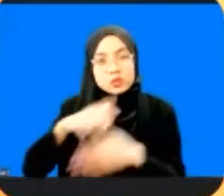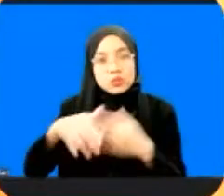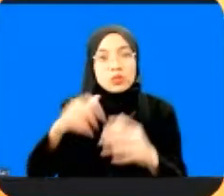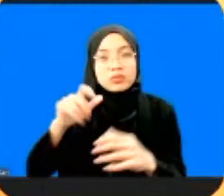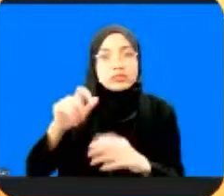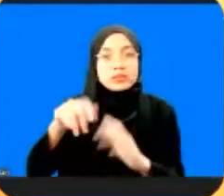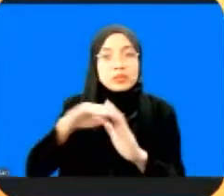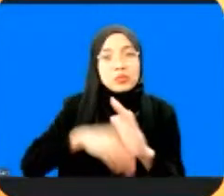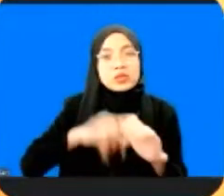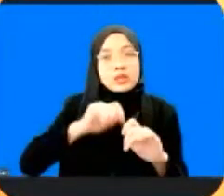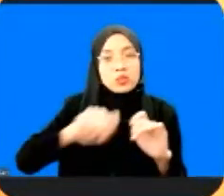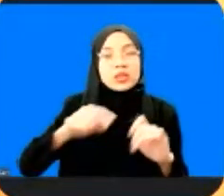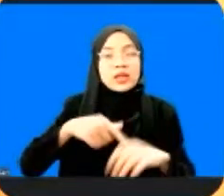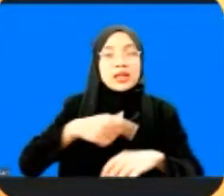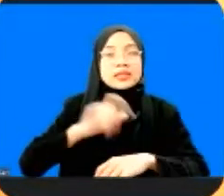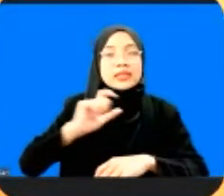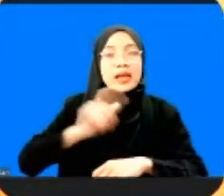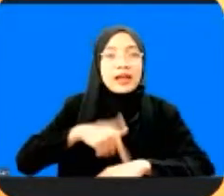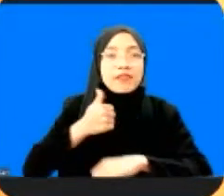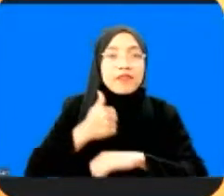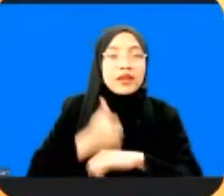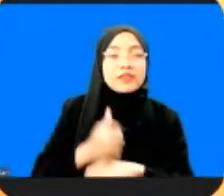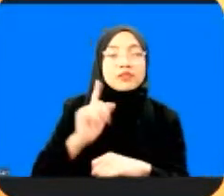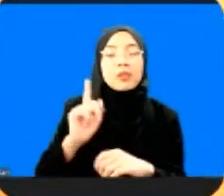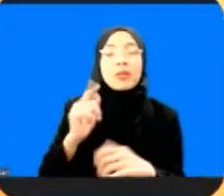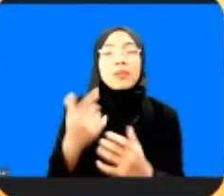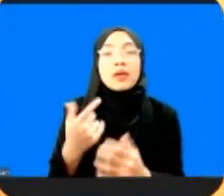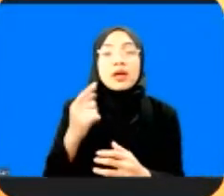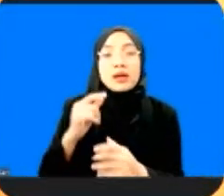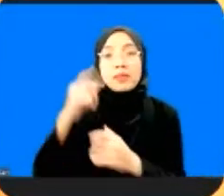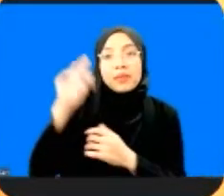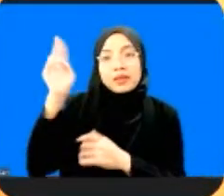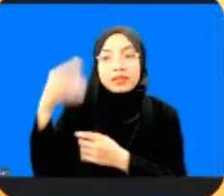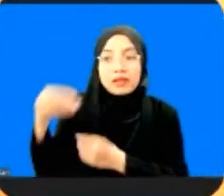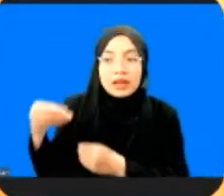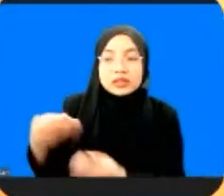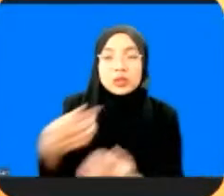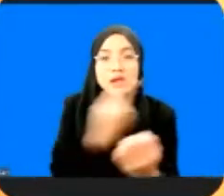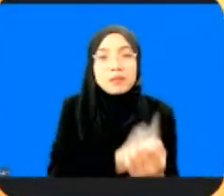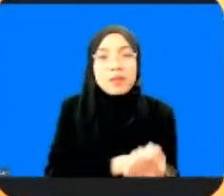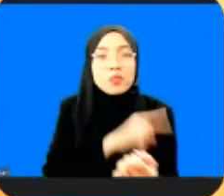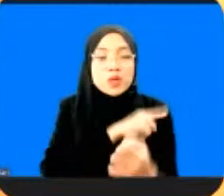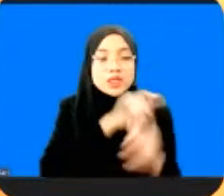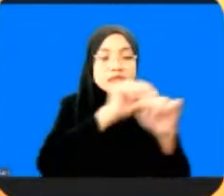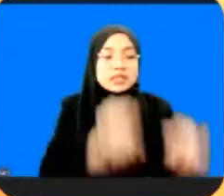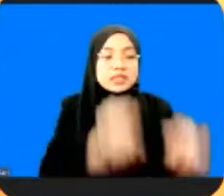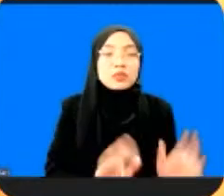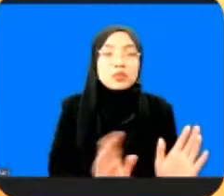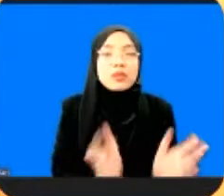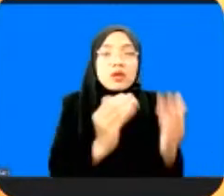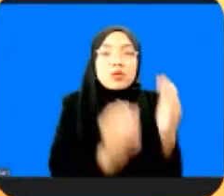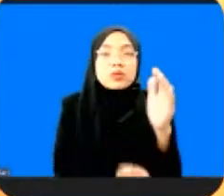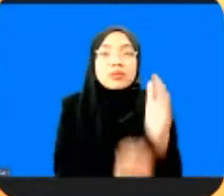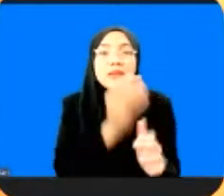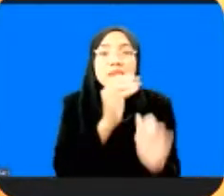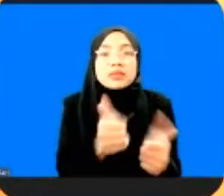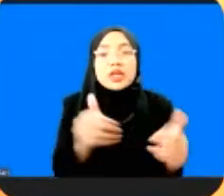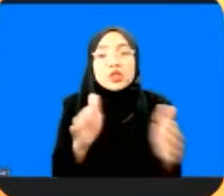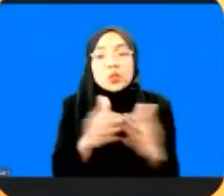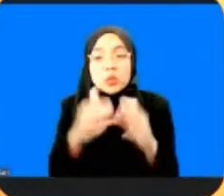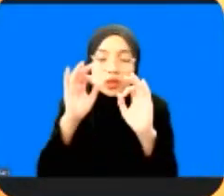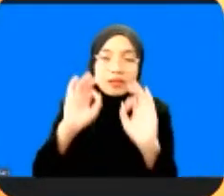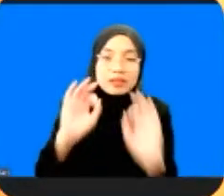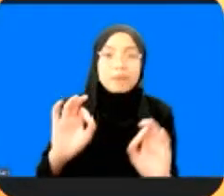ability to develop bespoke systems that are fit for purpose, that fit